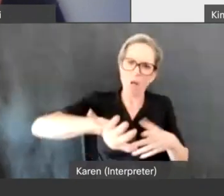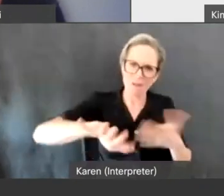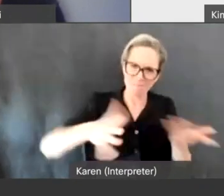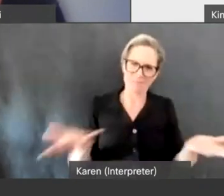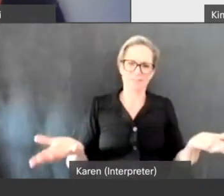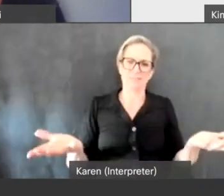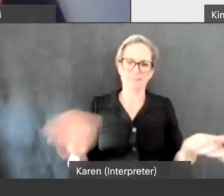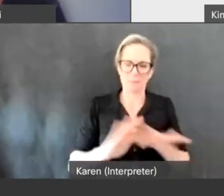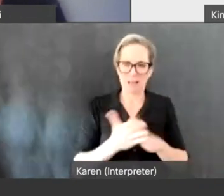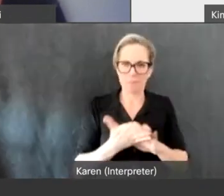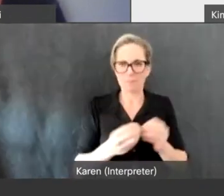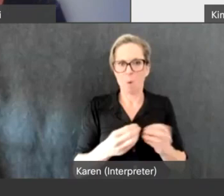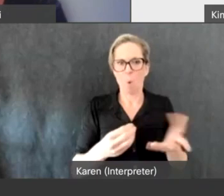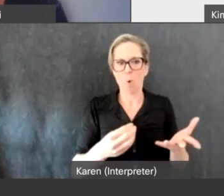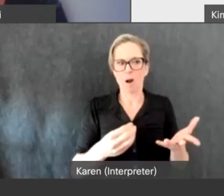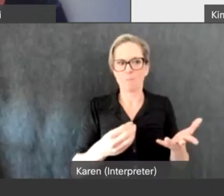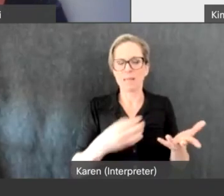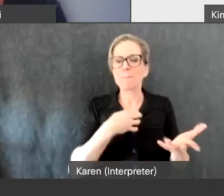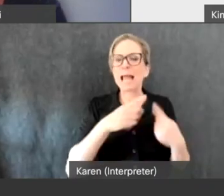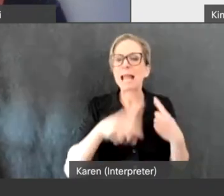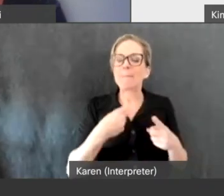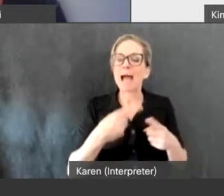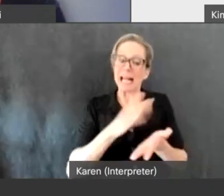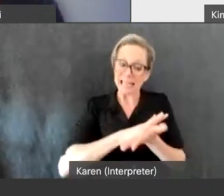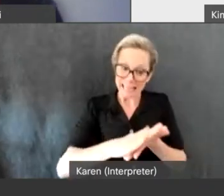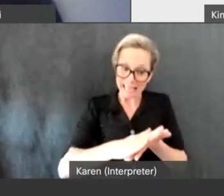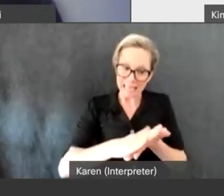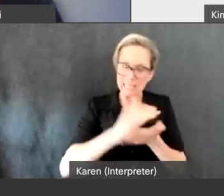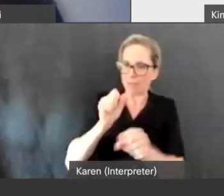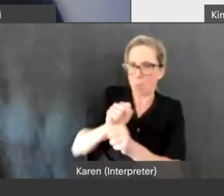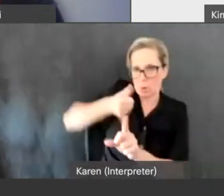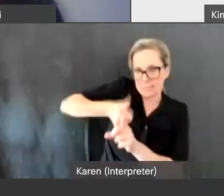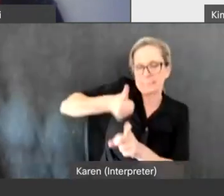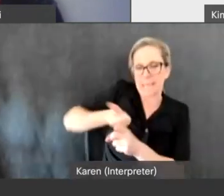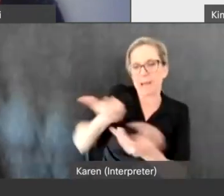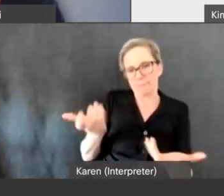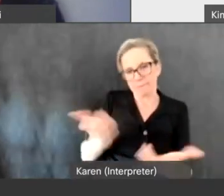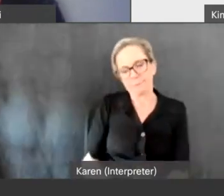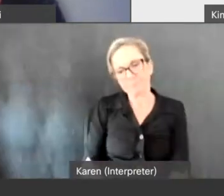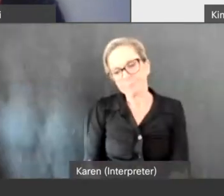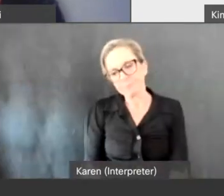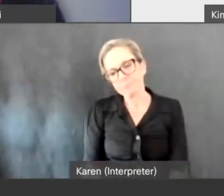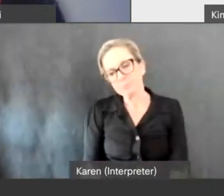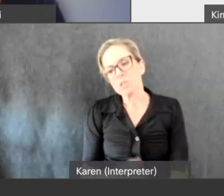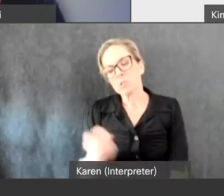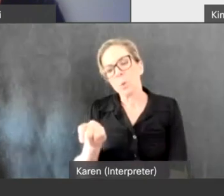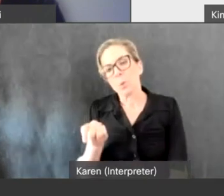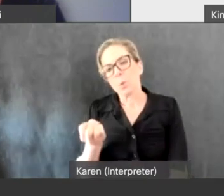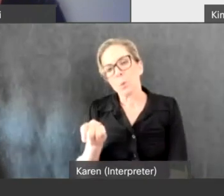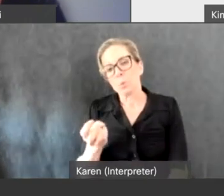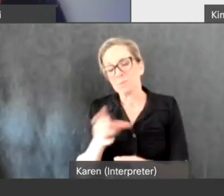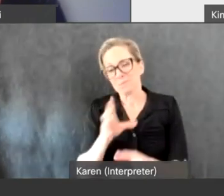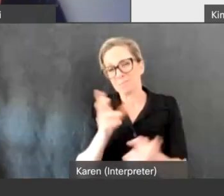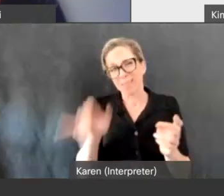a complaint over cleanliness, not over workmanship. And you know, so that's also an